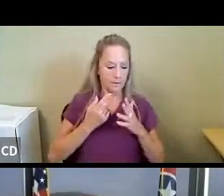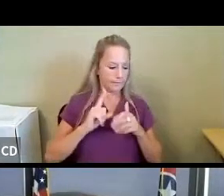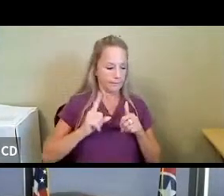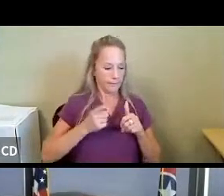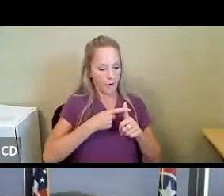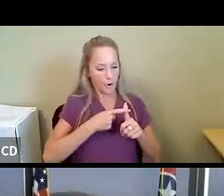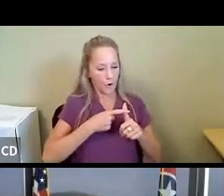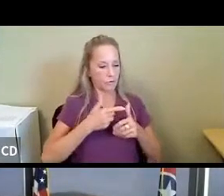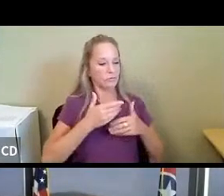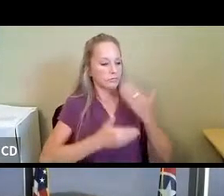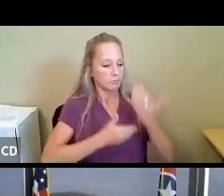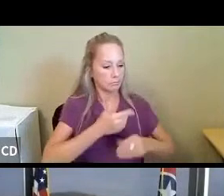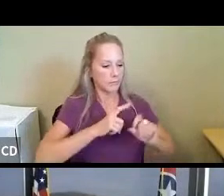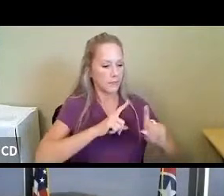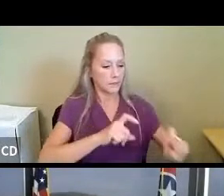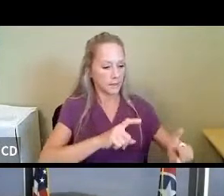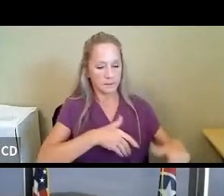systemic, broad scale testing of the campus.